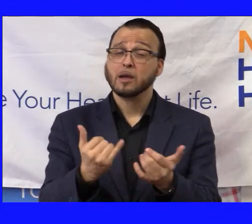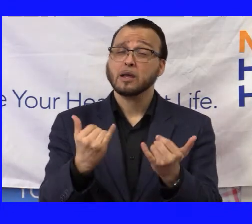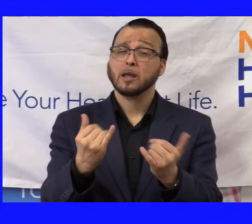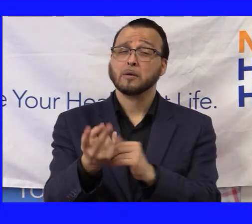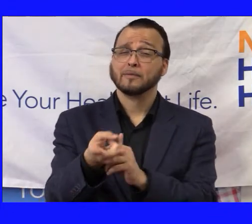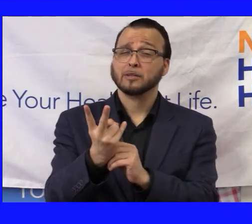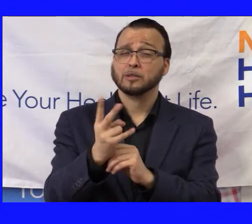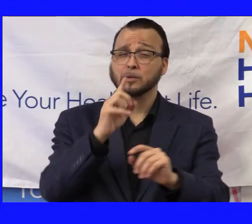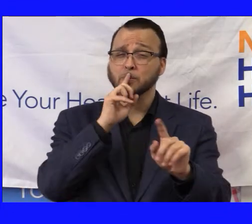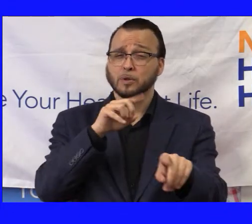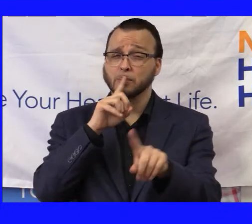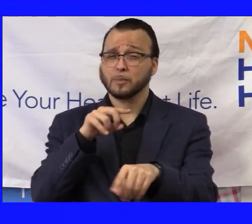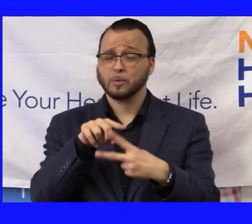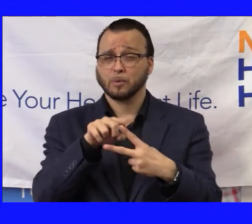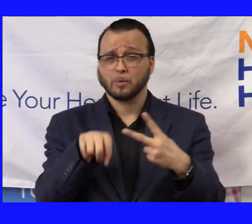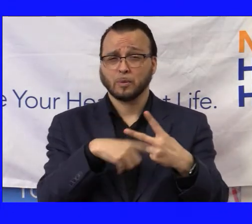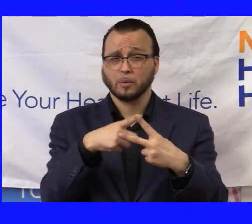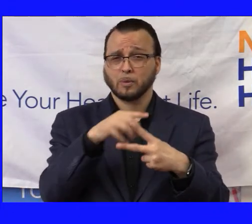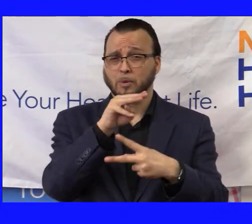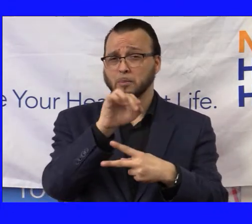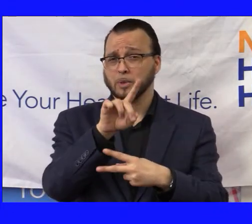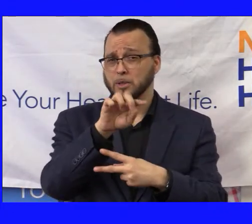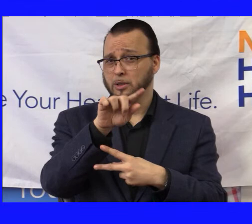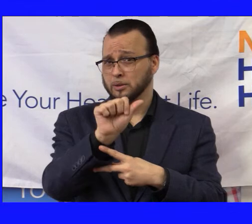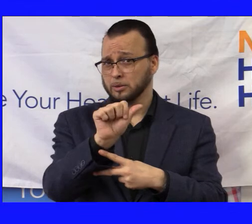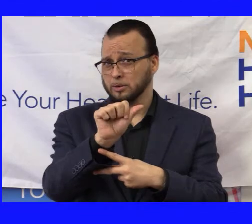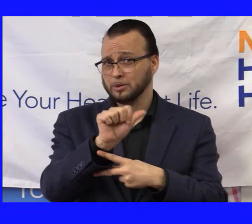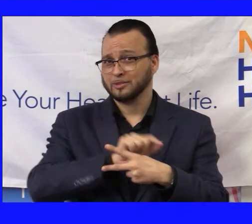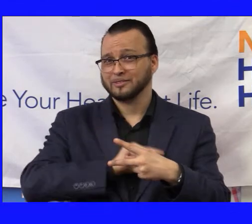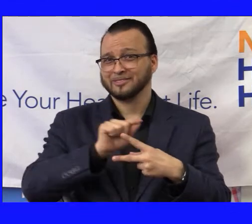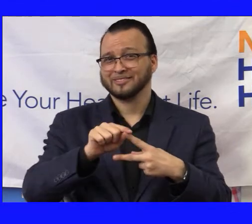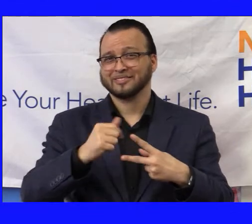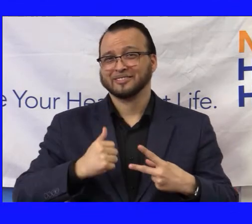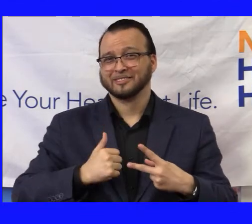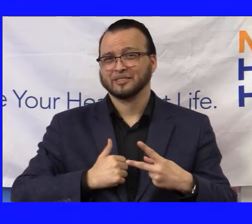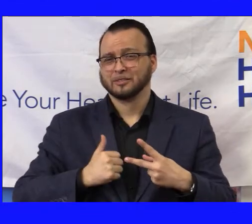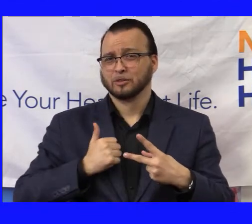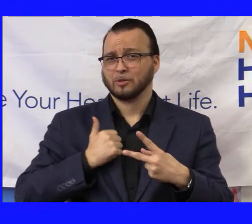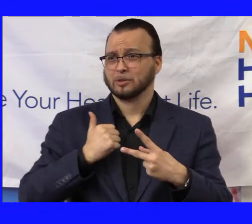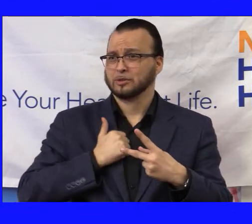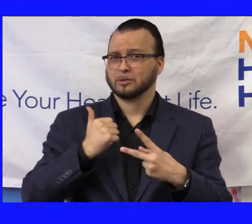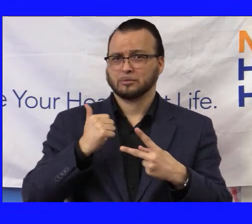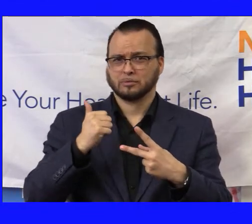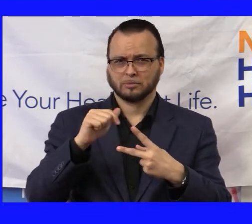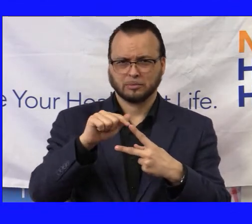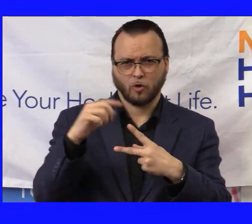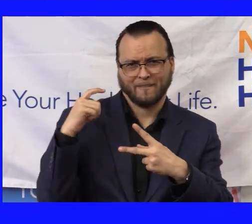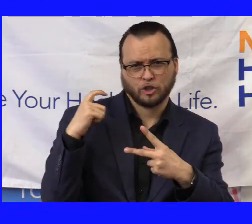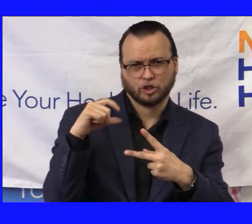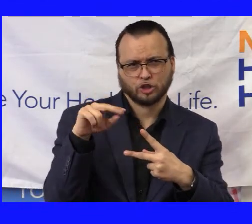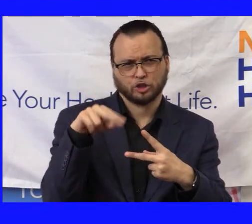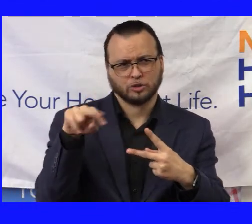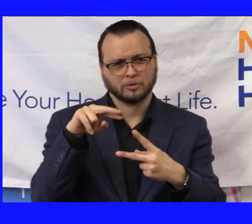one from Matilde Roman, Chief Diversity and Inclusion Officer.